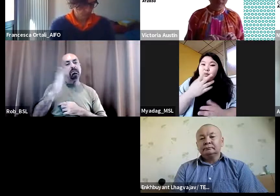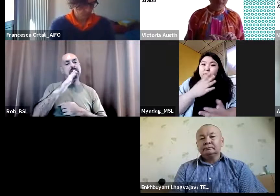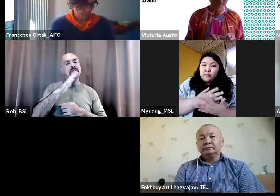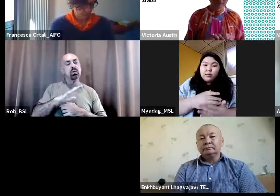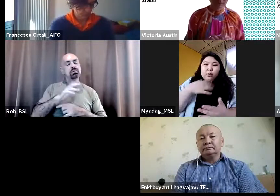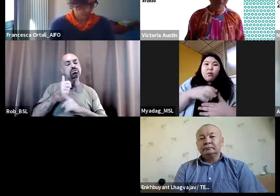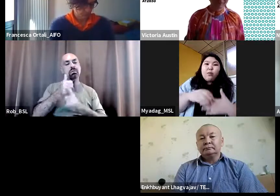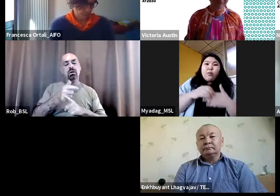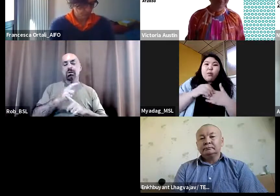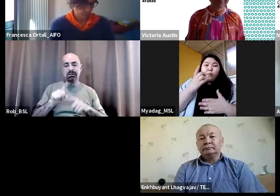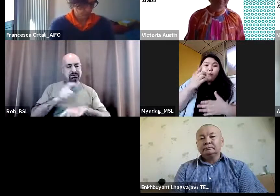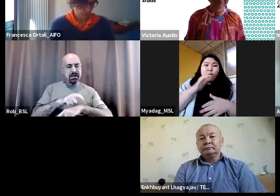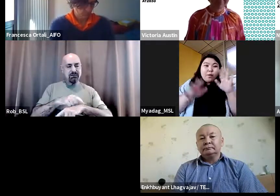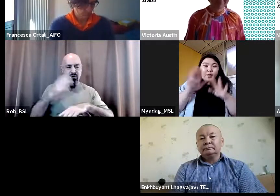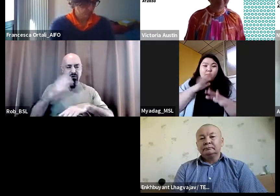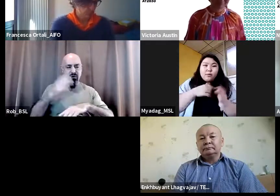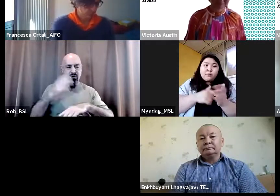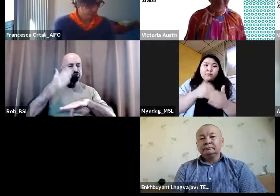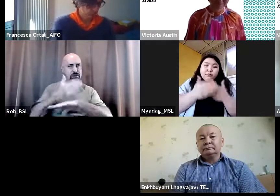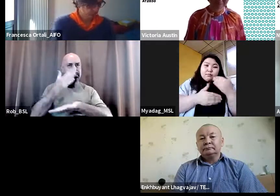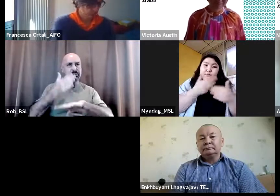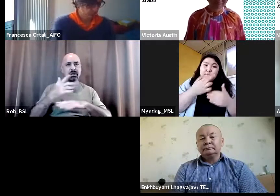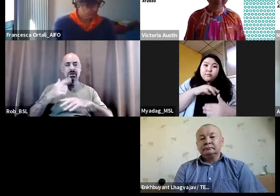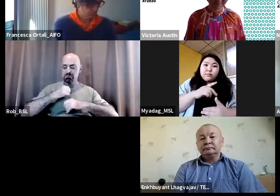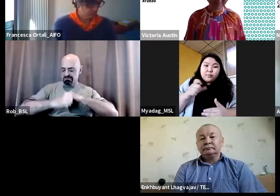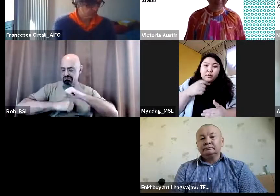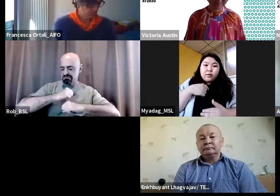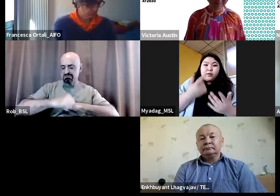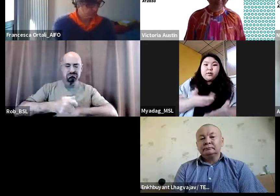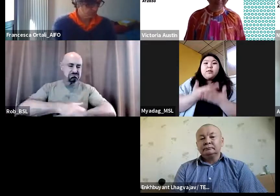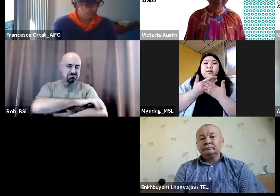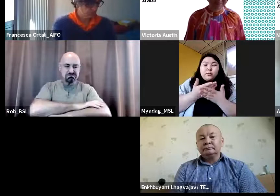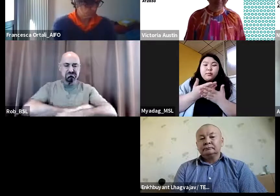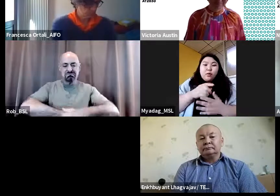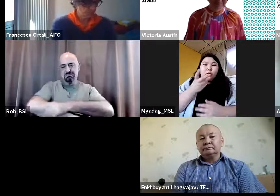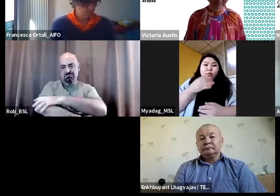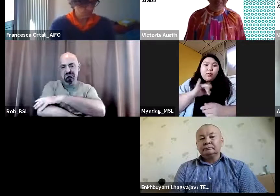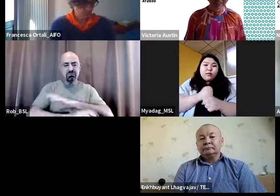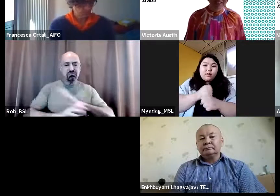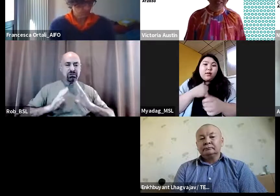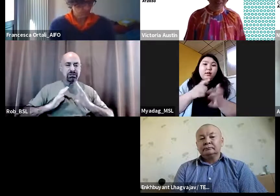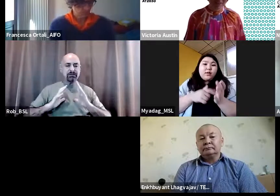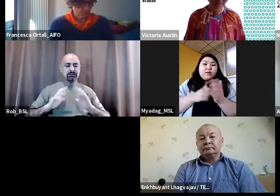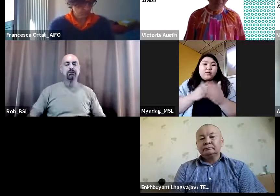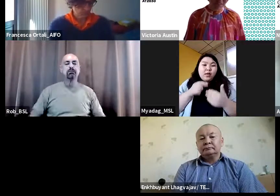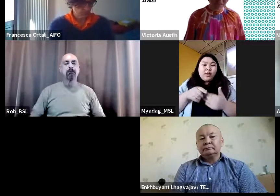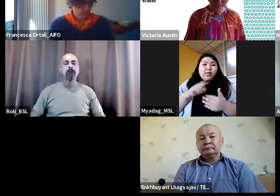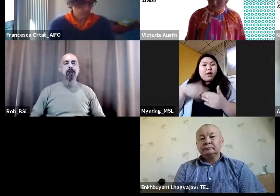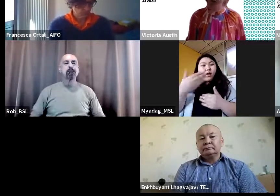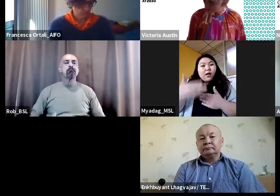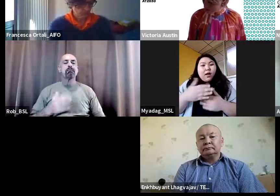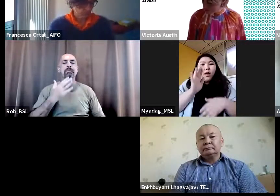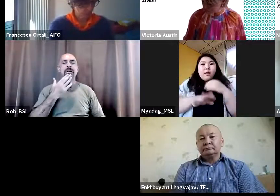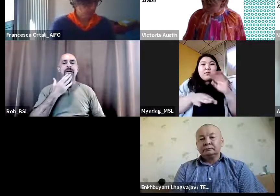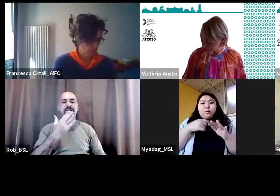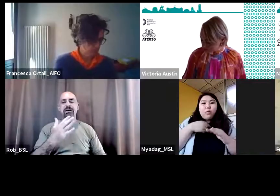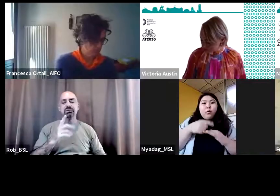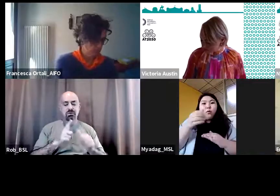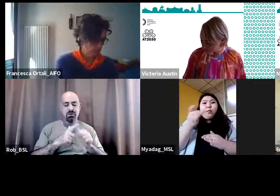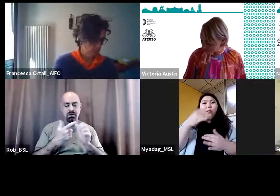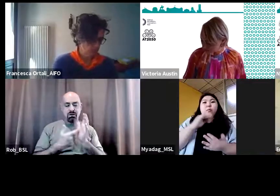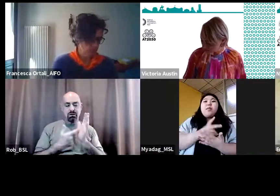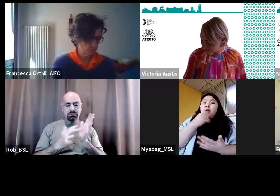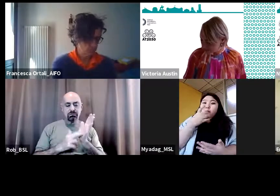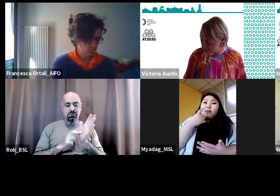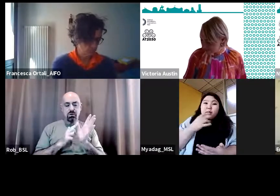action time. So we are ready, and we look forward for the next steps. Thank you. Thank you so much, Arno. That was a wonderful